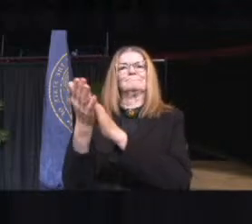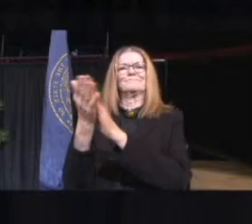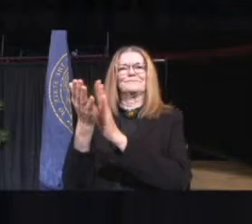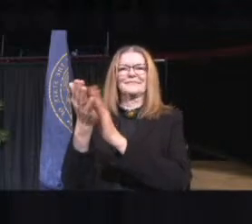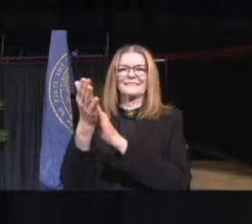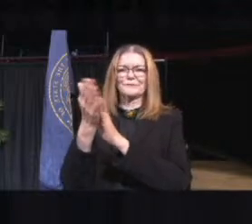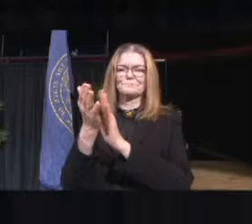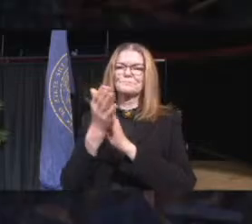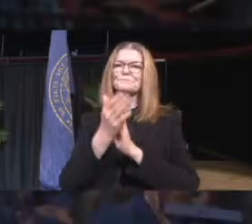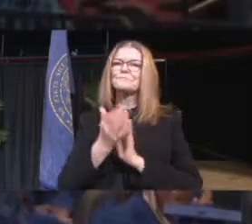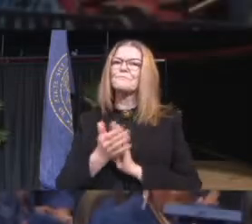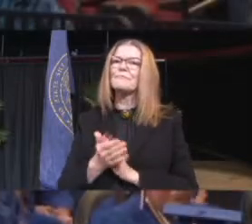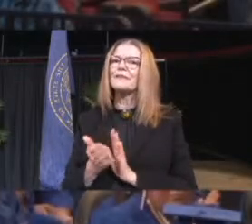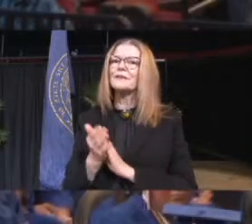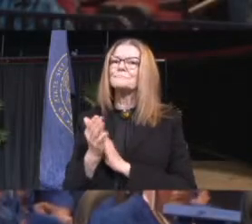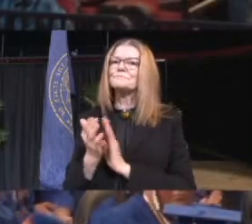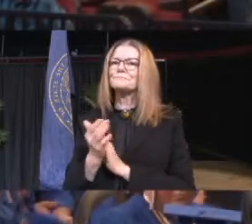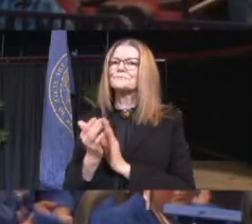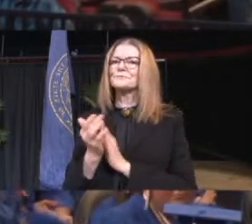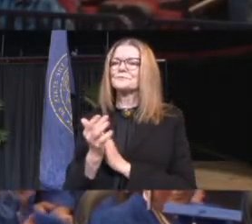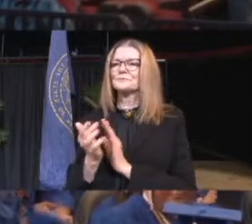applause.